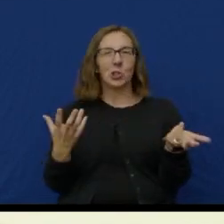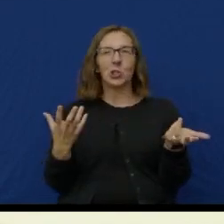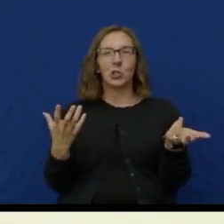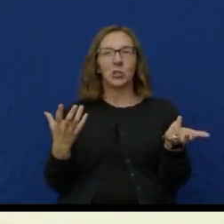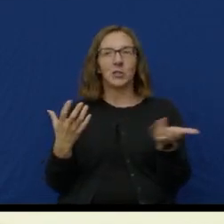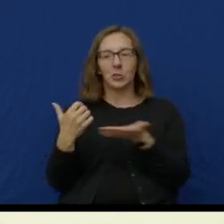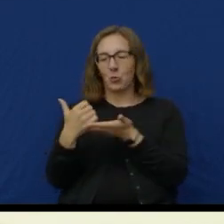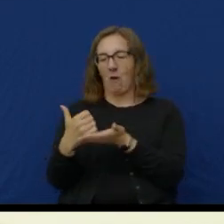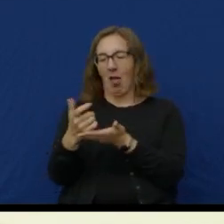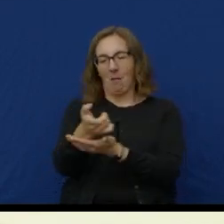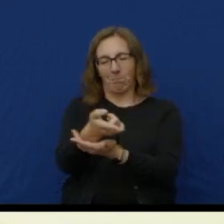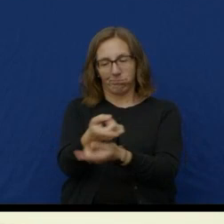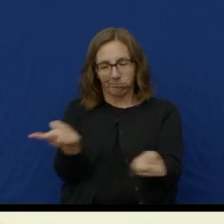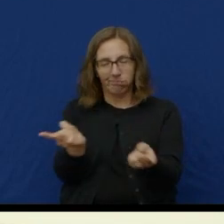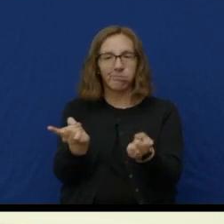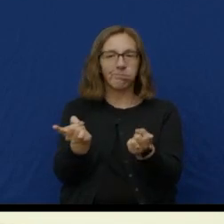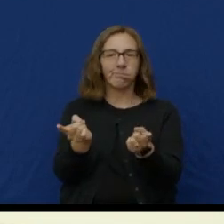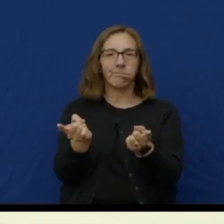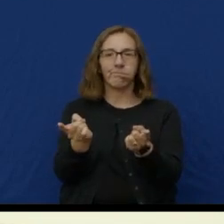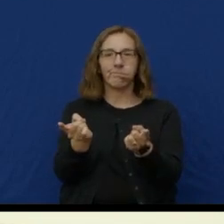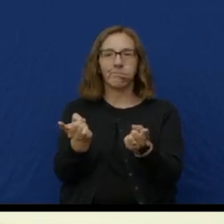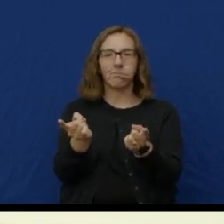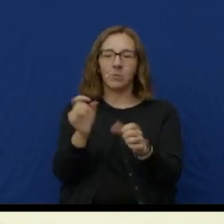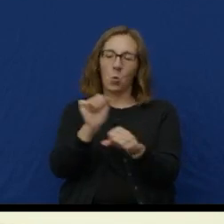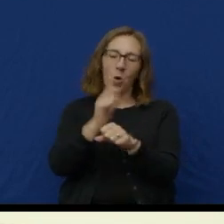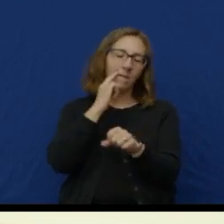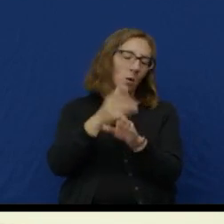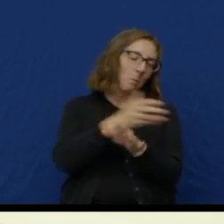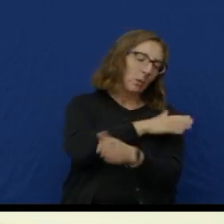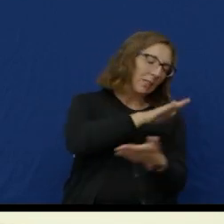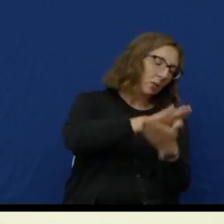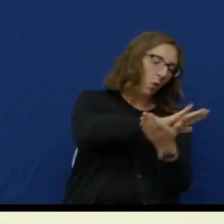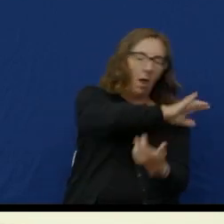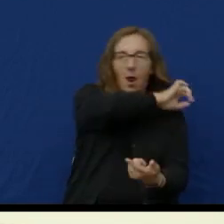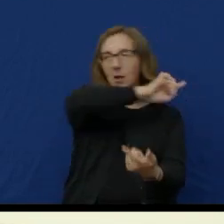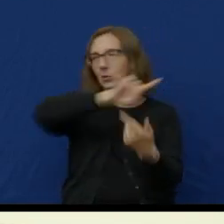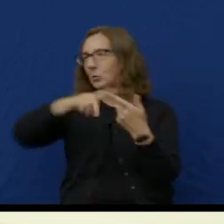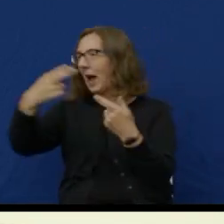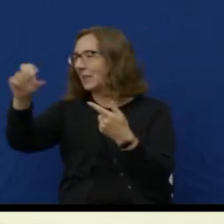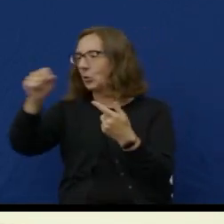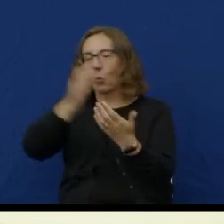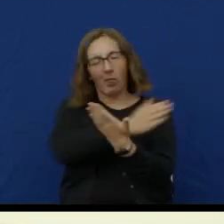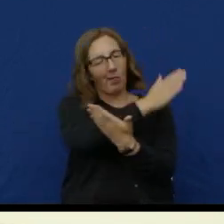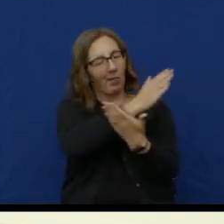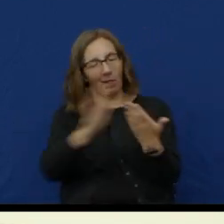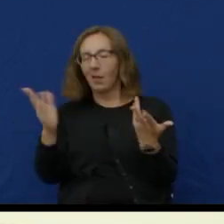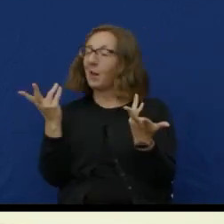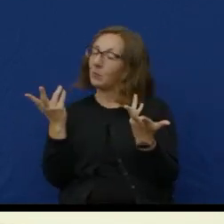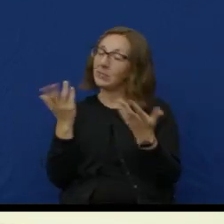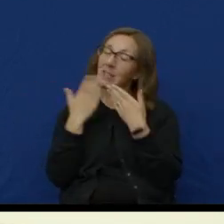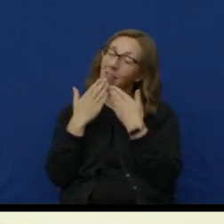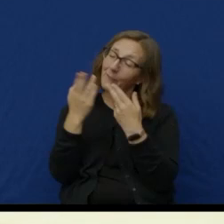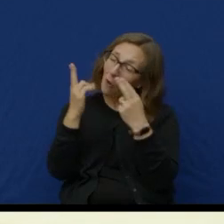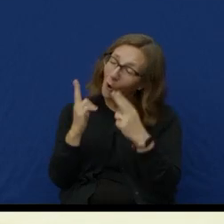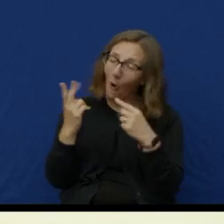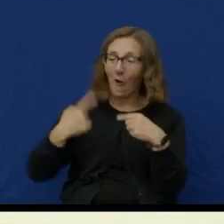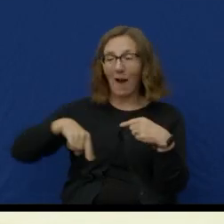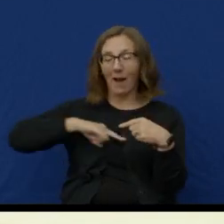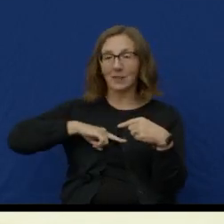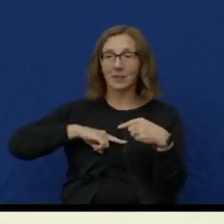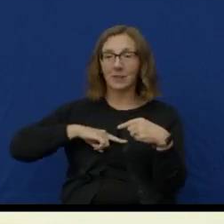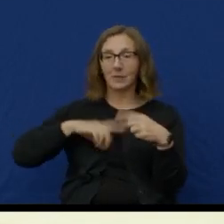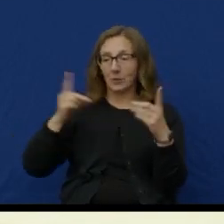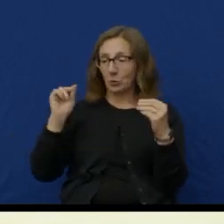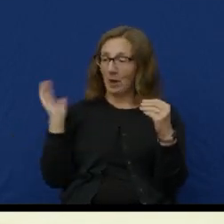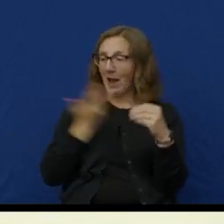is to help these kiddos. We work from preschool to high school, and we just thank you for honoring us for doing what we love